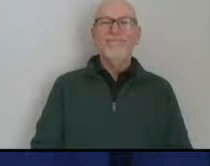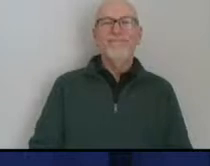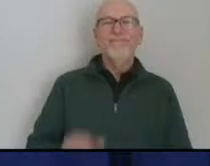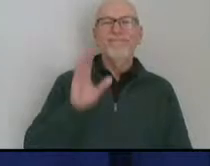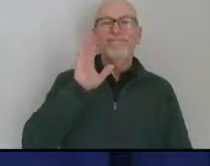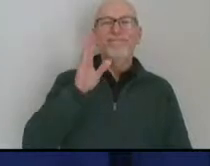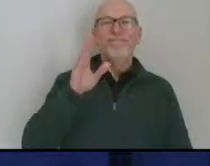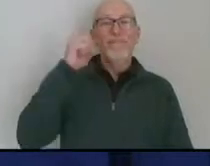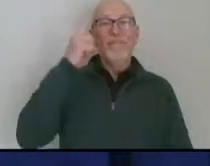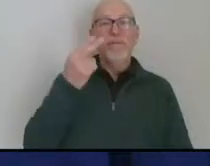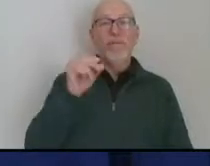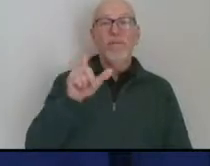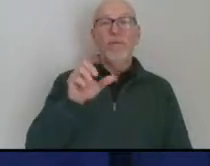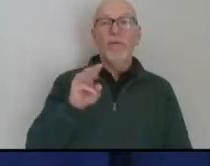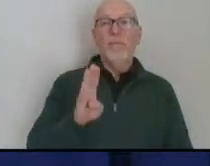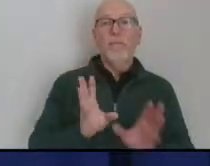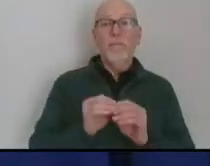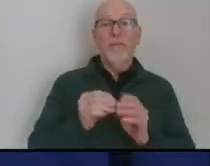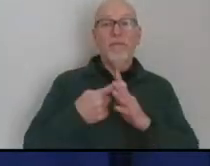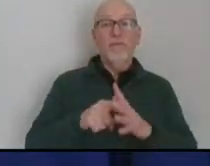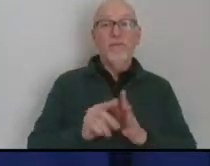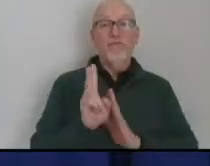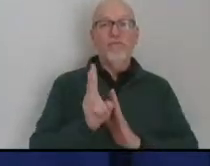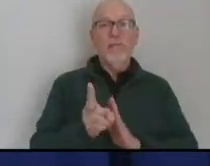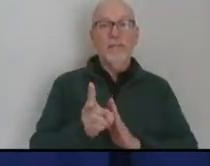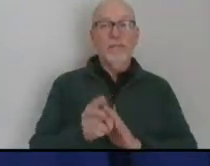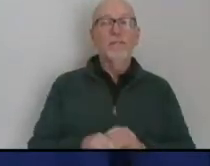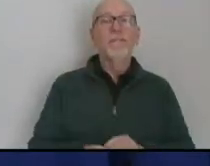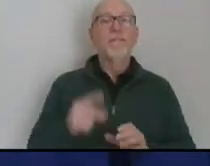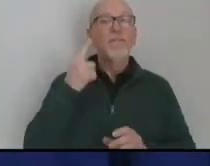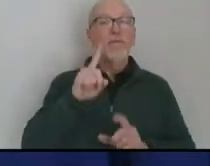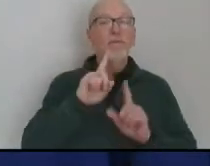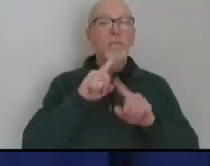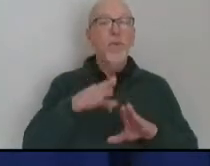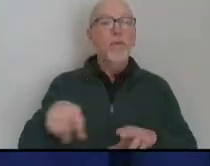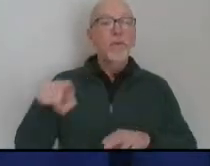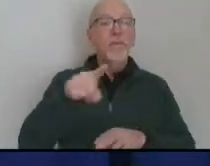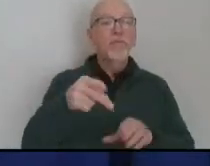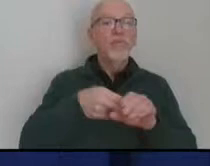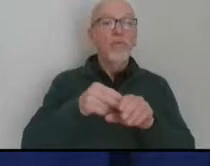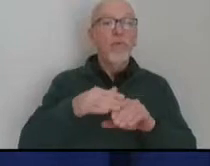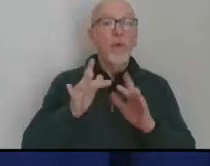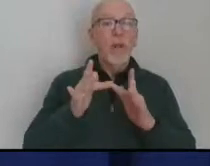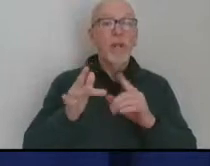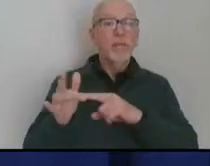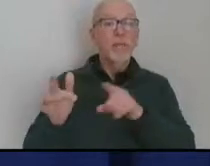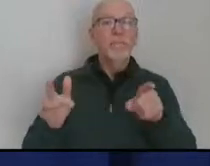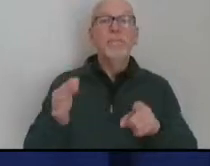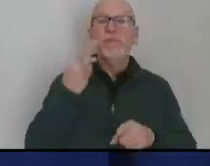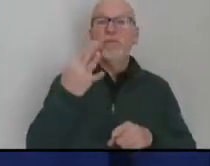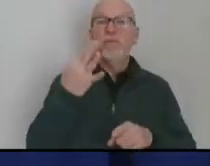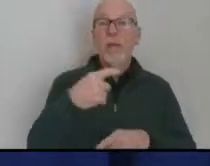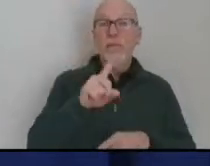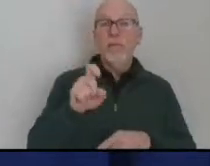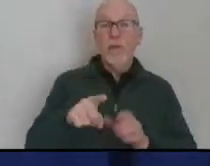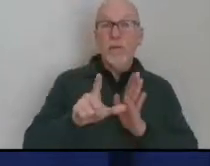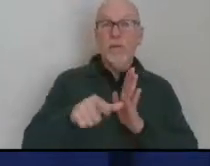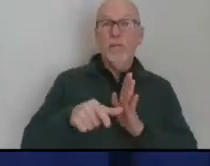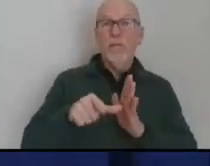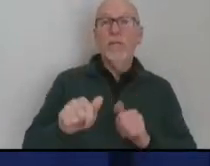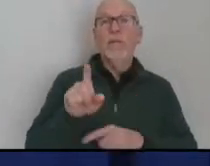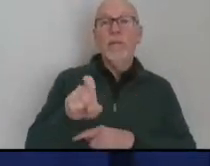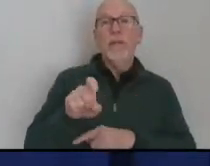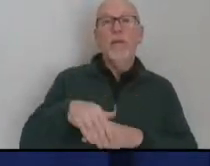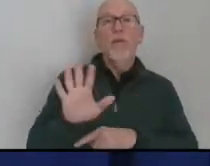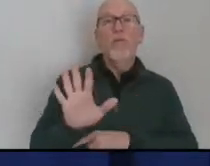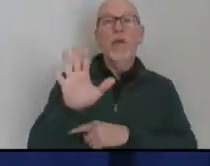Governor Holcomb's briefing will begin in 2 minutes. For the journalists joining us in the digital press room, if you'd like to ask a question, you can click